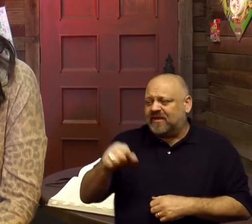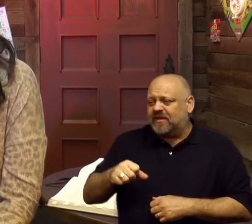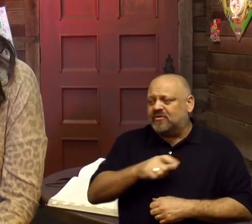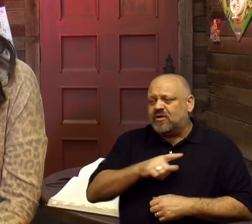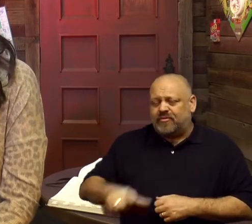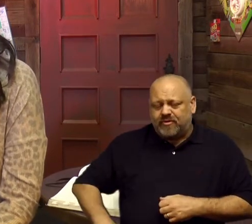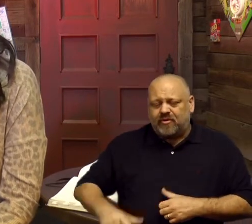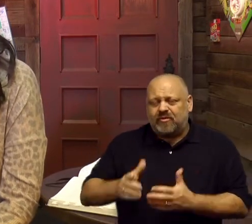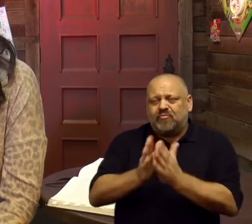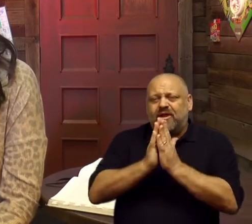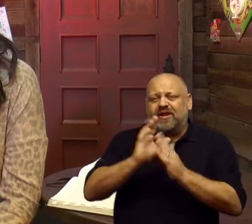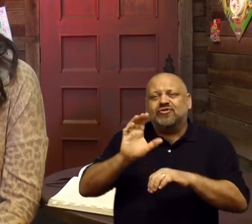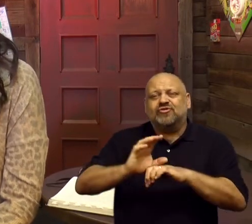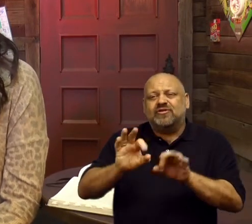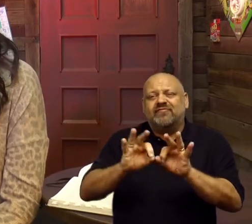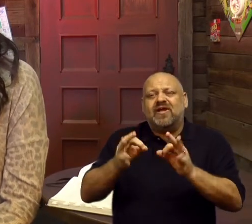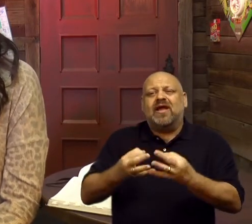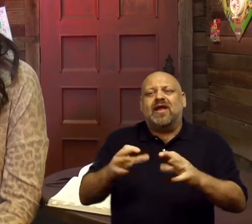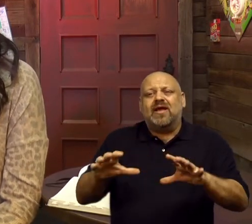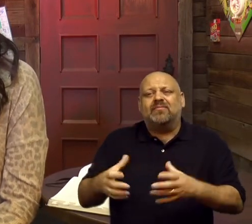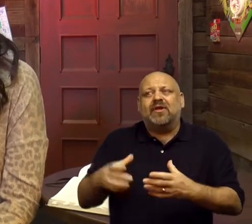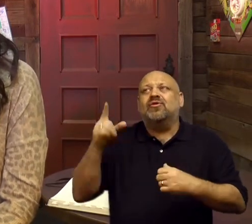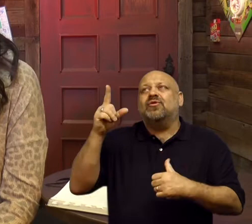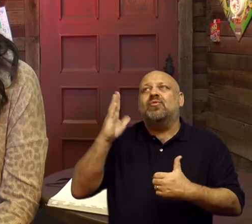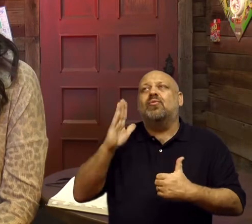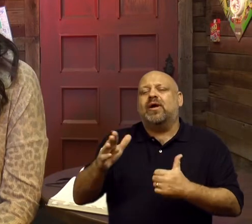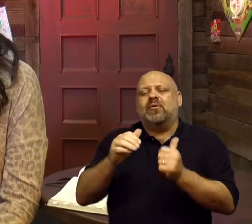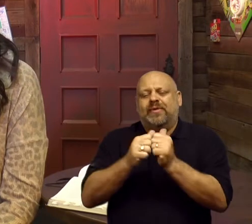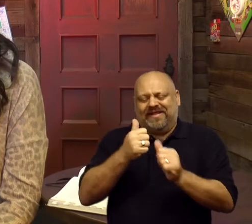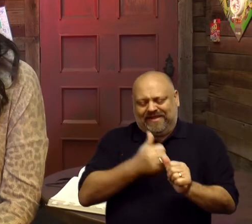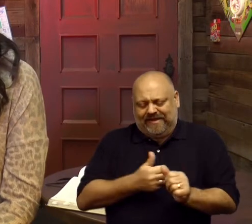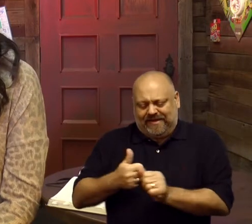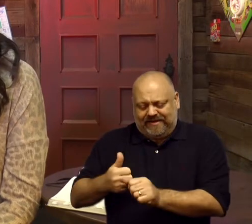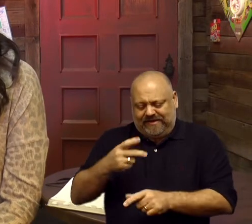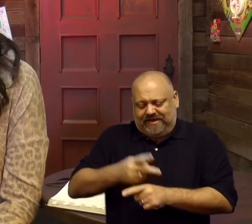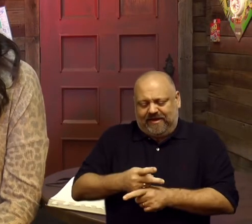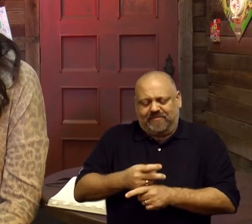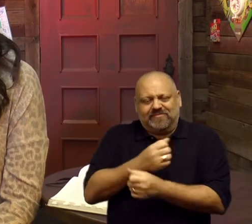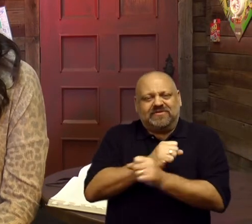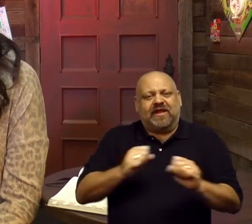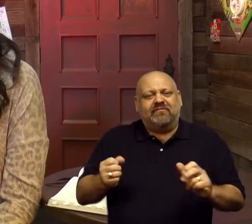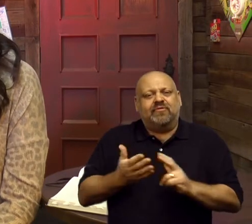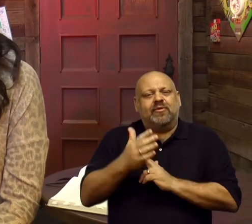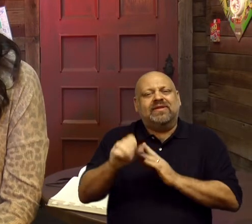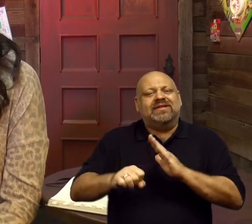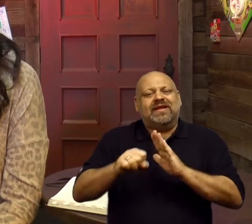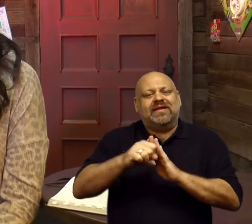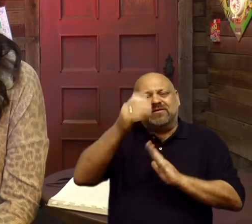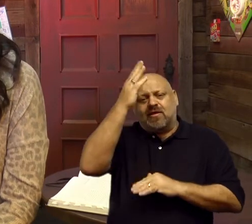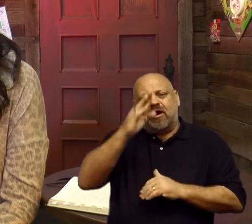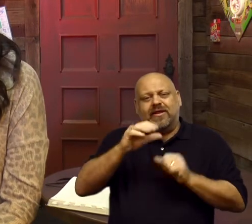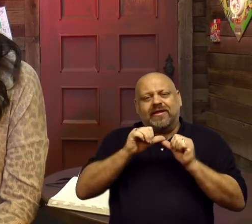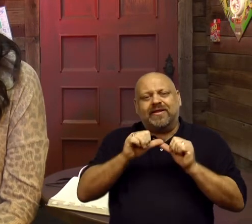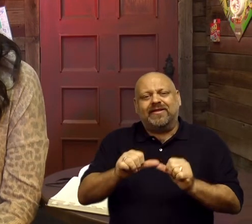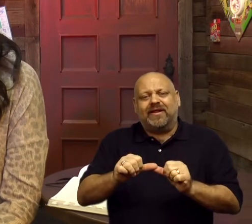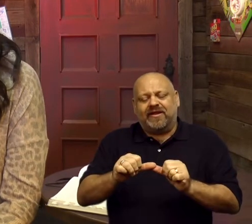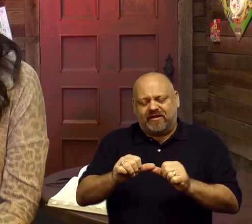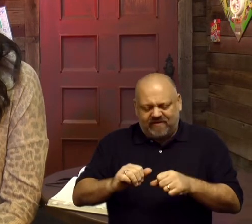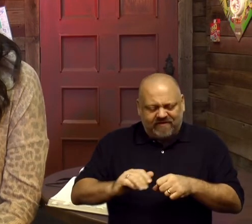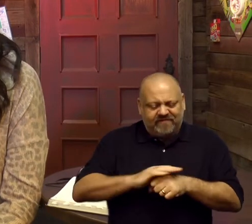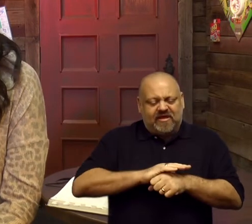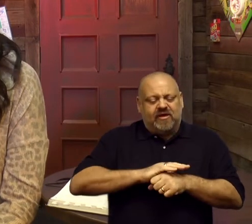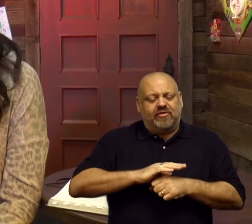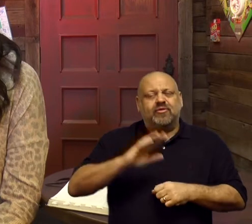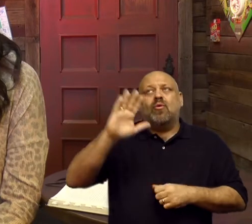Christ Jesus' name. Yes, and Lord, I pray for our church family that you would be with each one, keep them safe through this season, God,